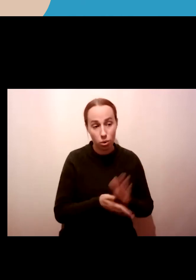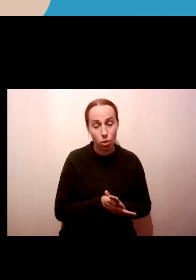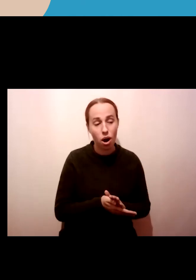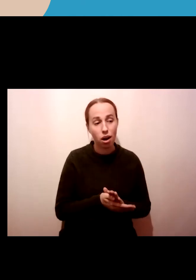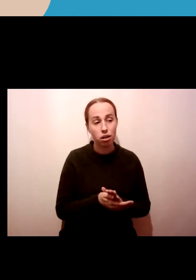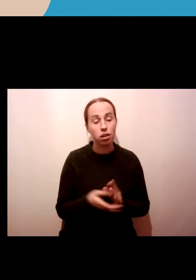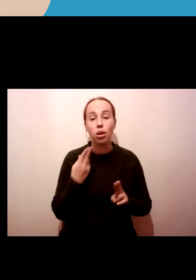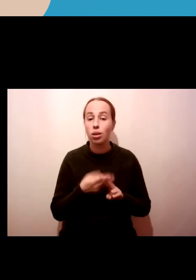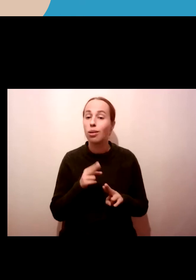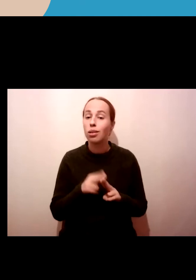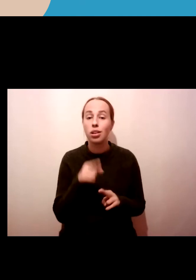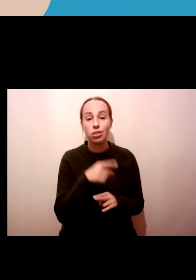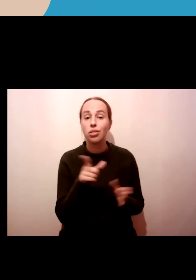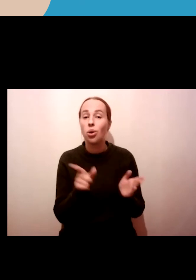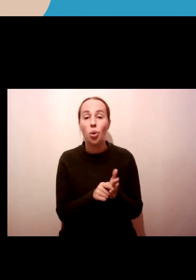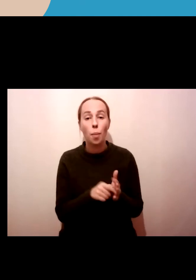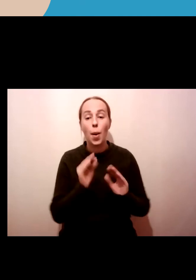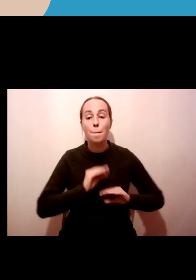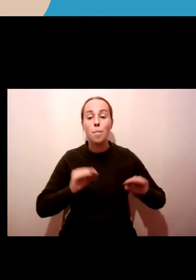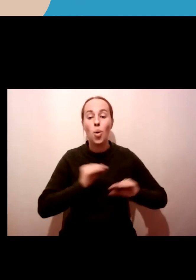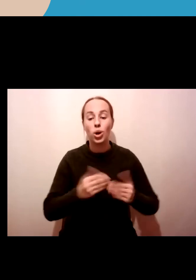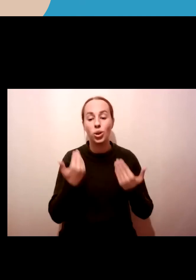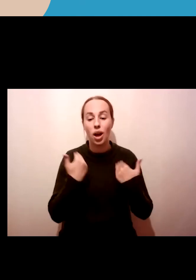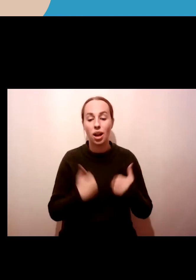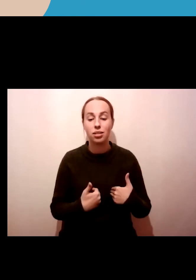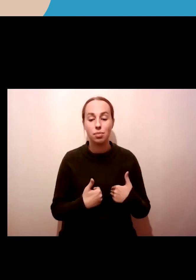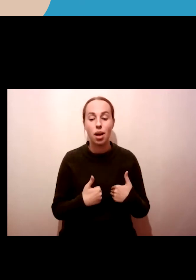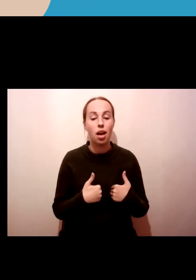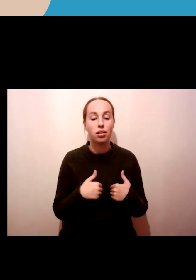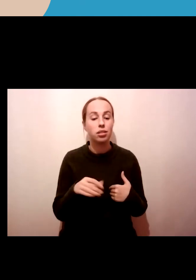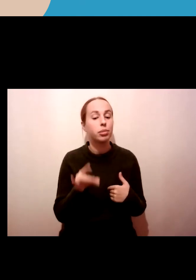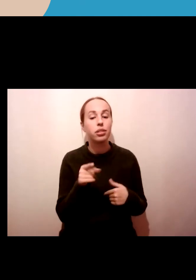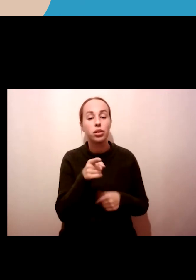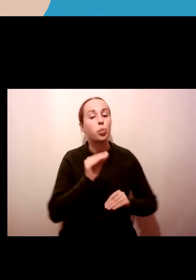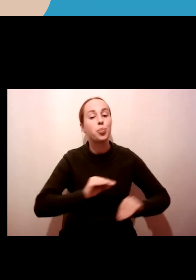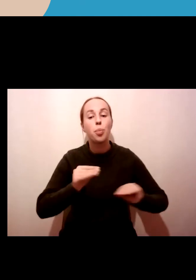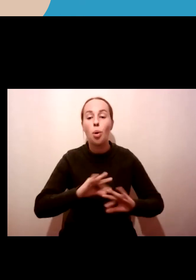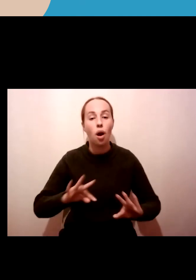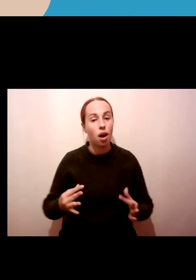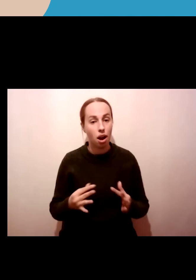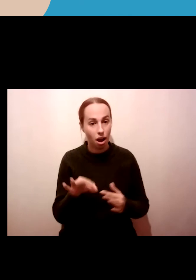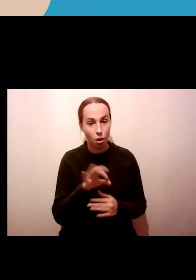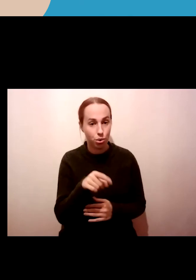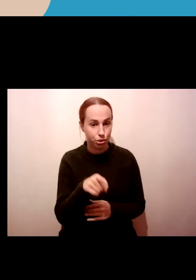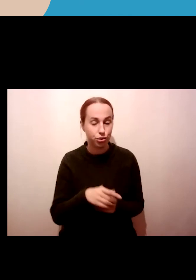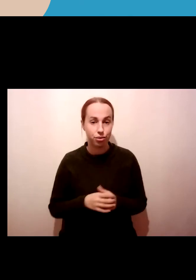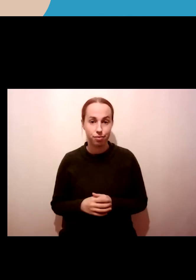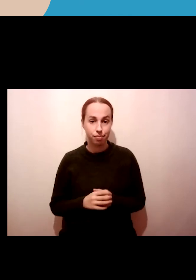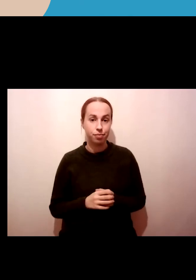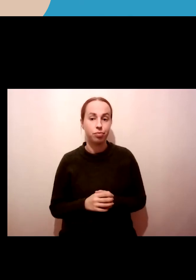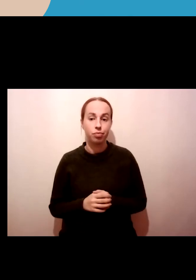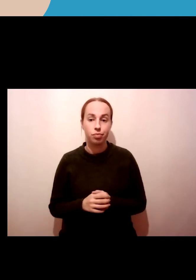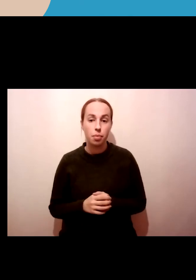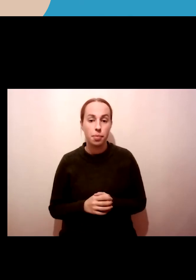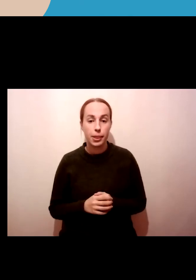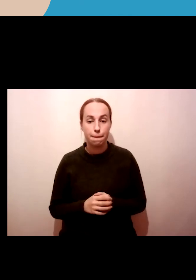use the educational material. But now, sometimes it depends on teachers' personal attitude